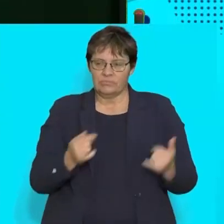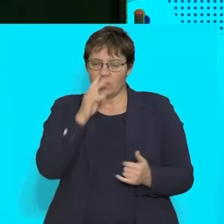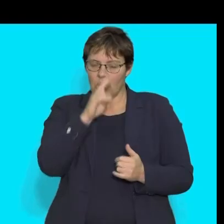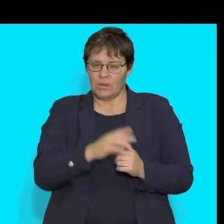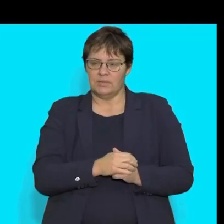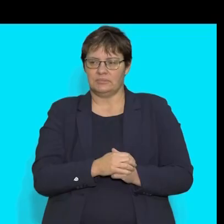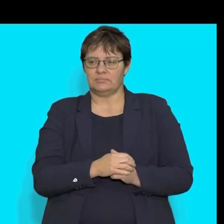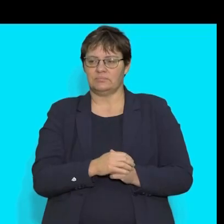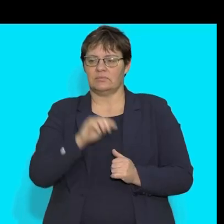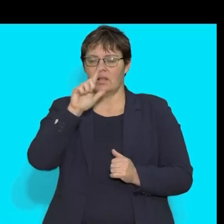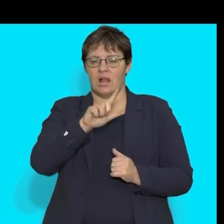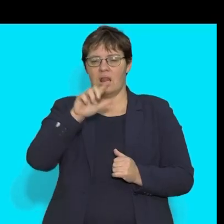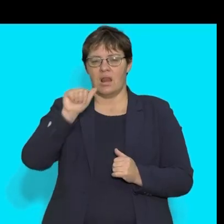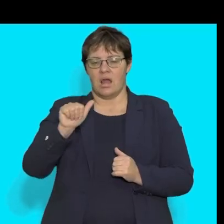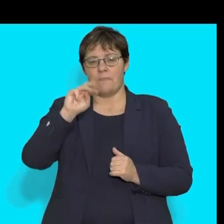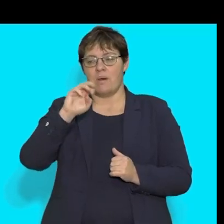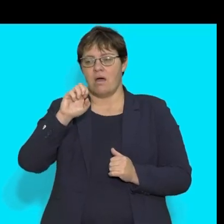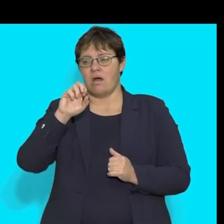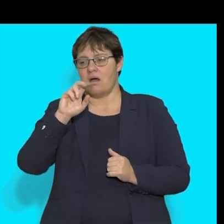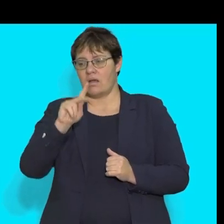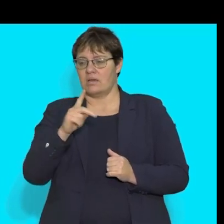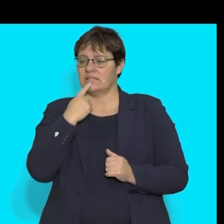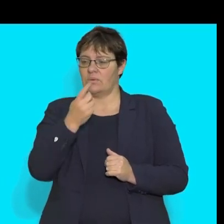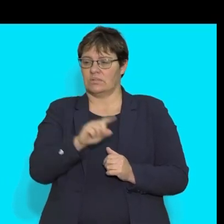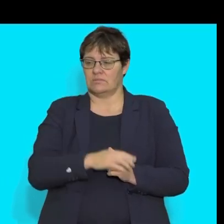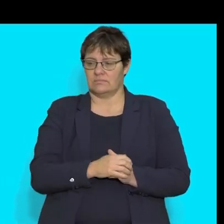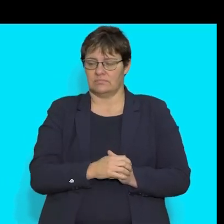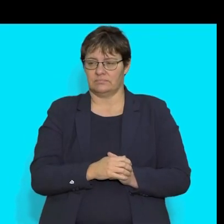Lamarck's theory and unpack what Lamarck's theory is.